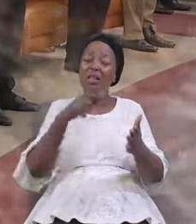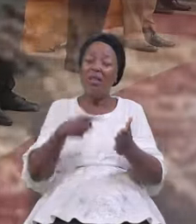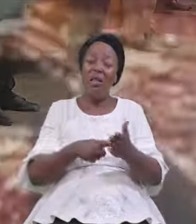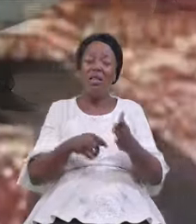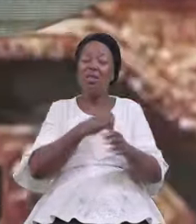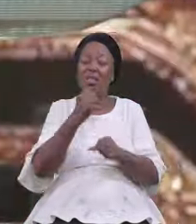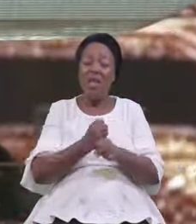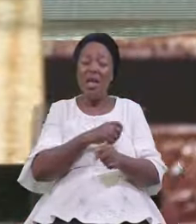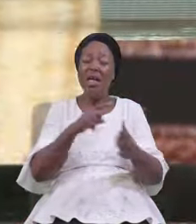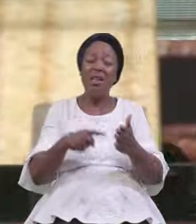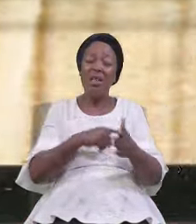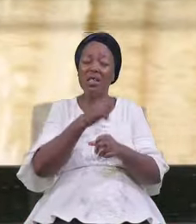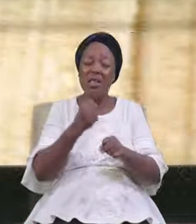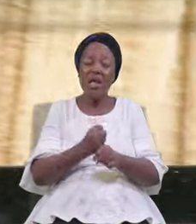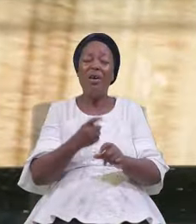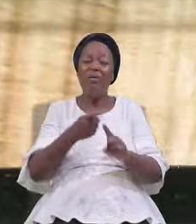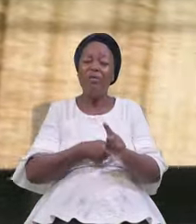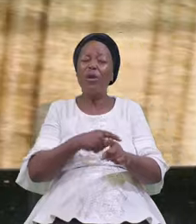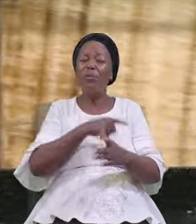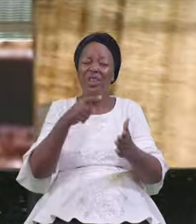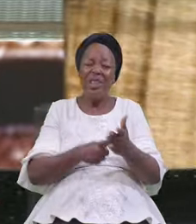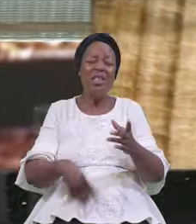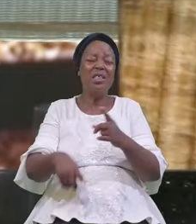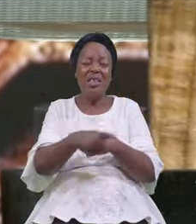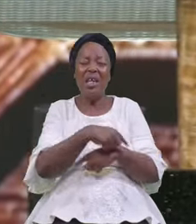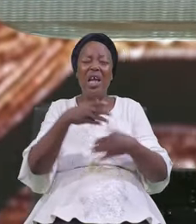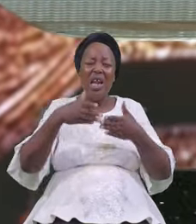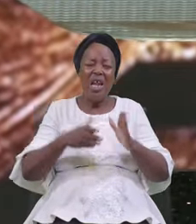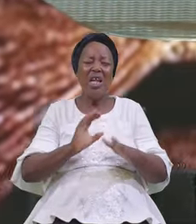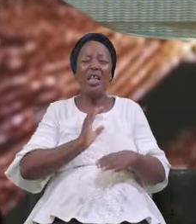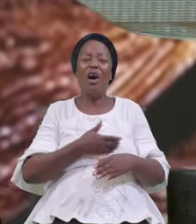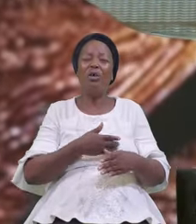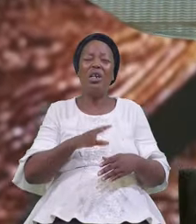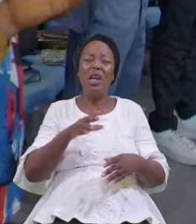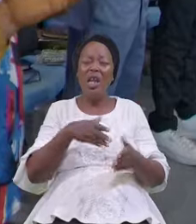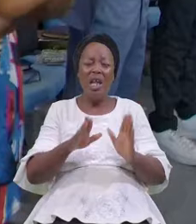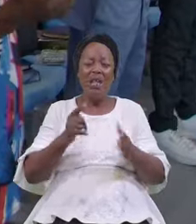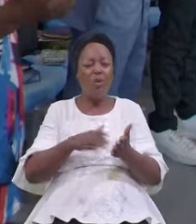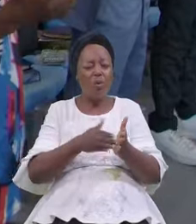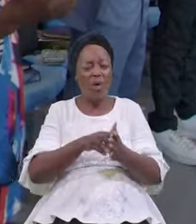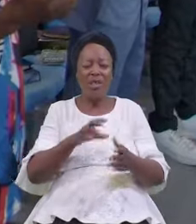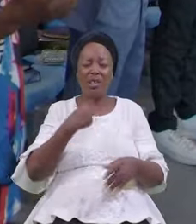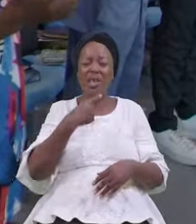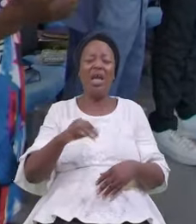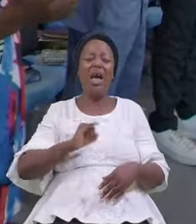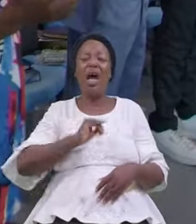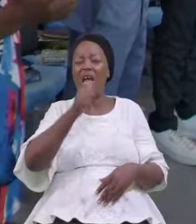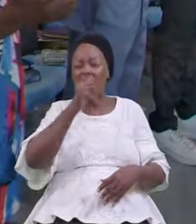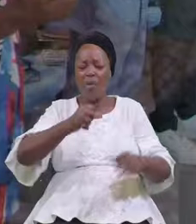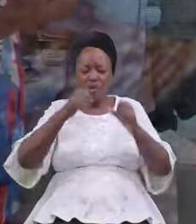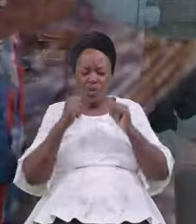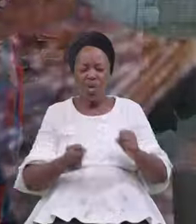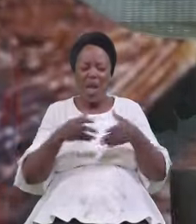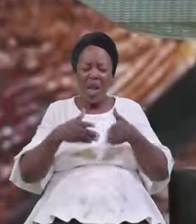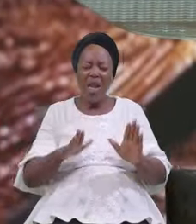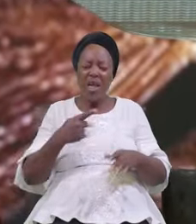This year, from this very day, let the weak say, I am strong. Let the